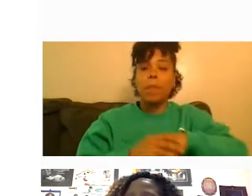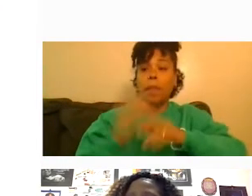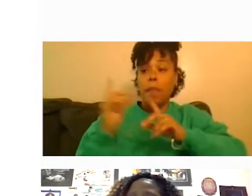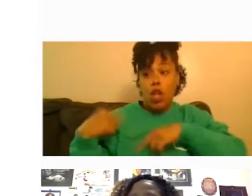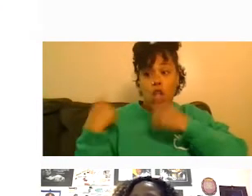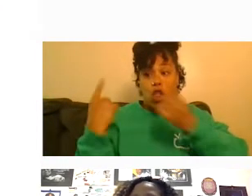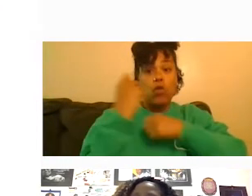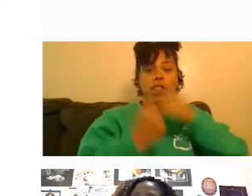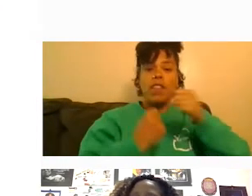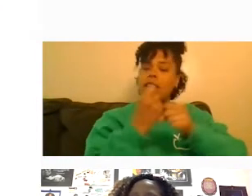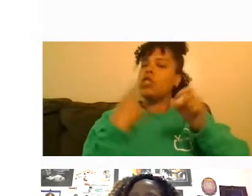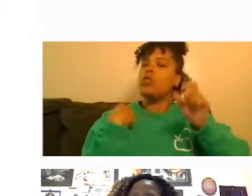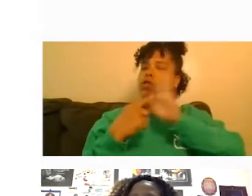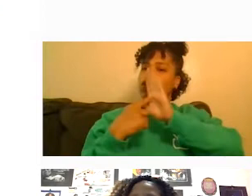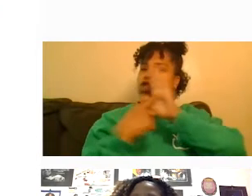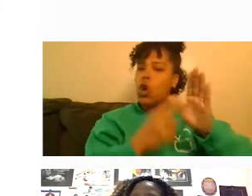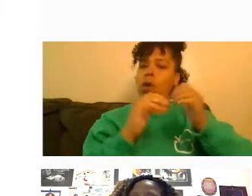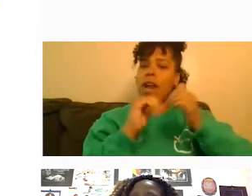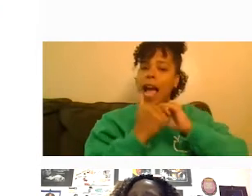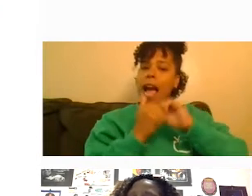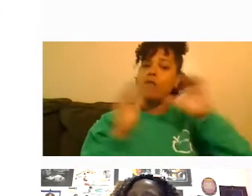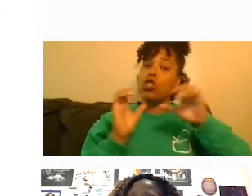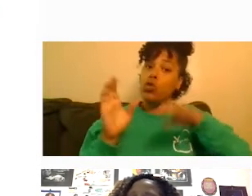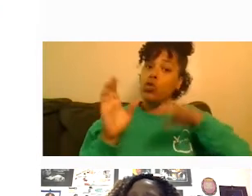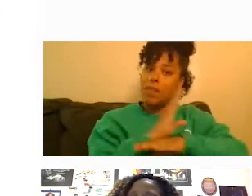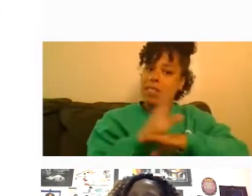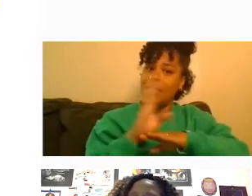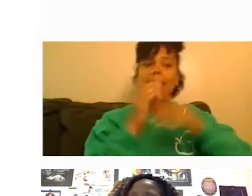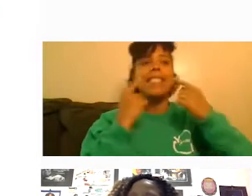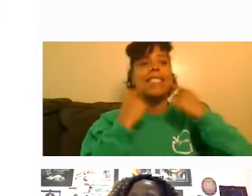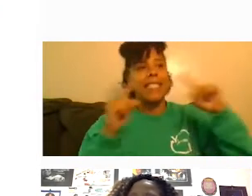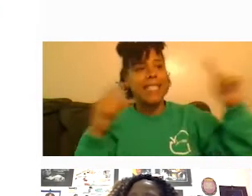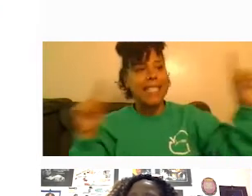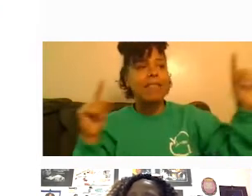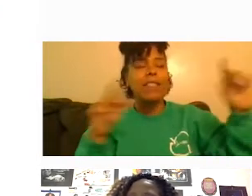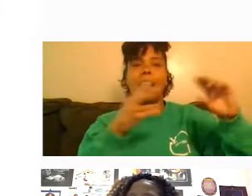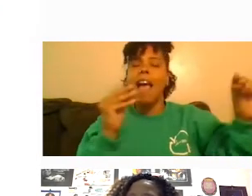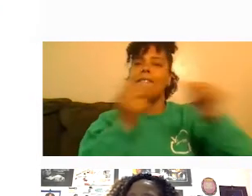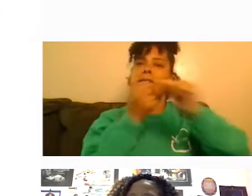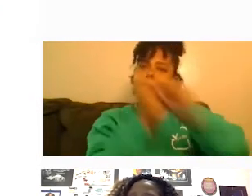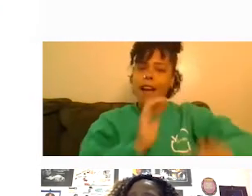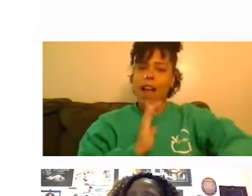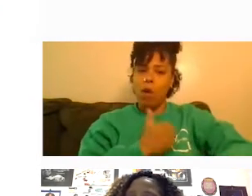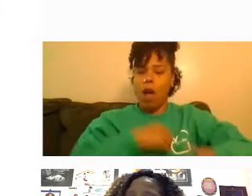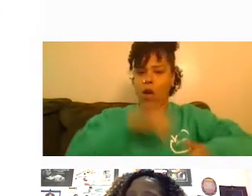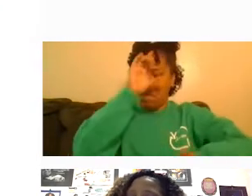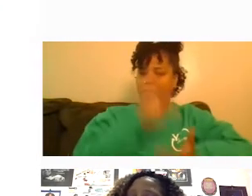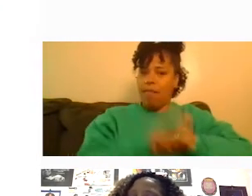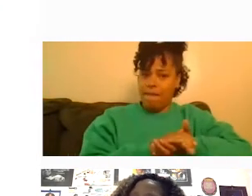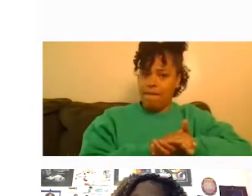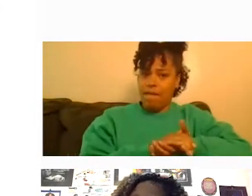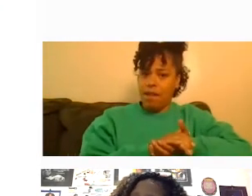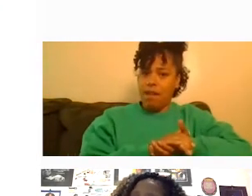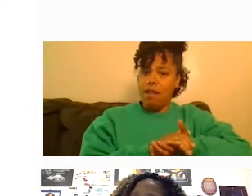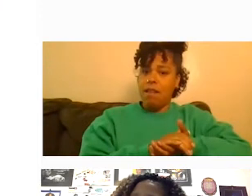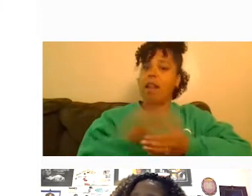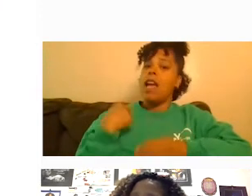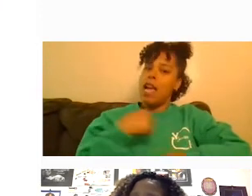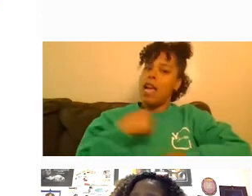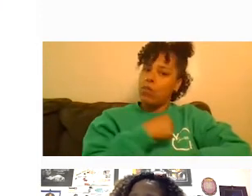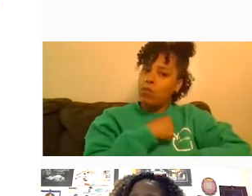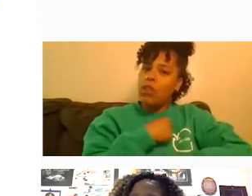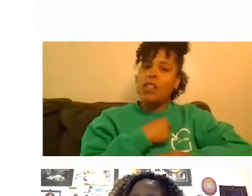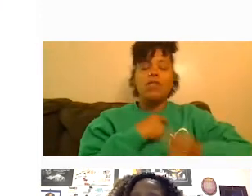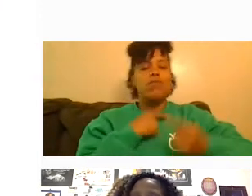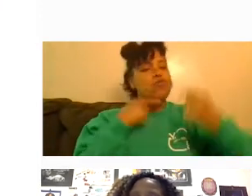a way to do business and successful and still remain true to our core beliefs. And at Primerica, we always strive to fulfill